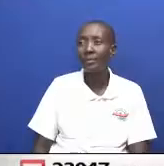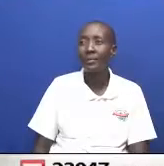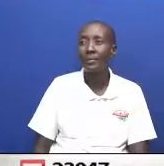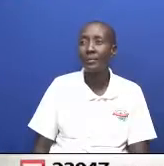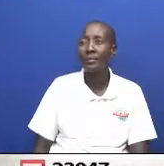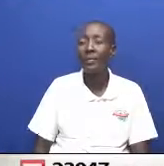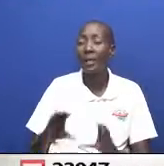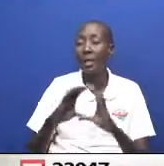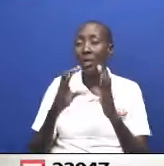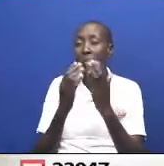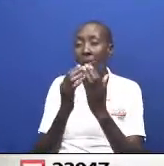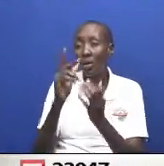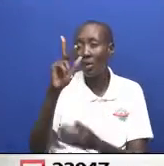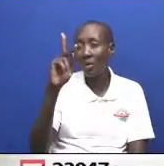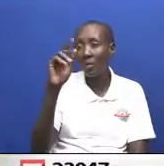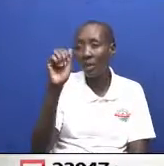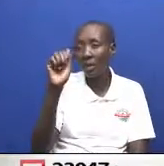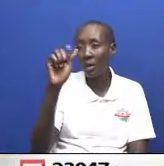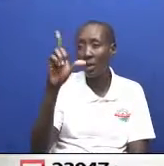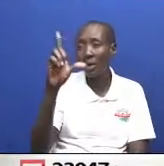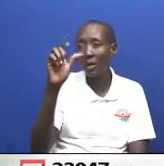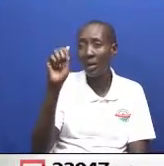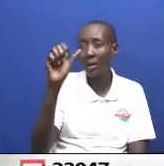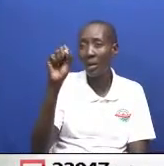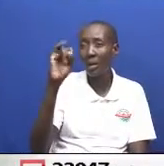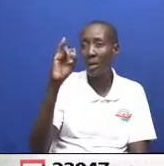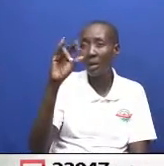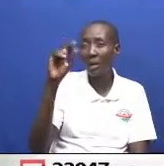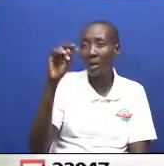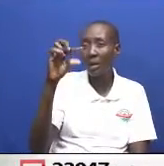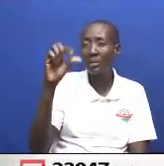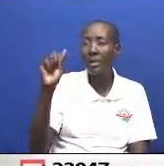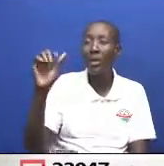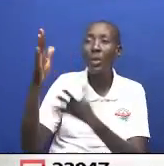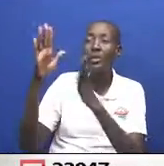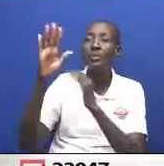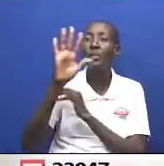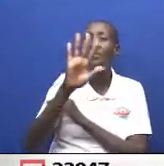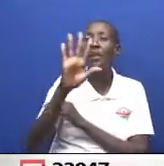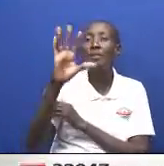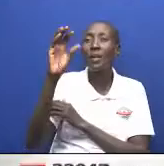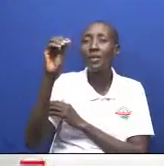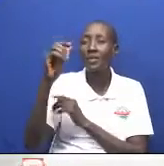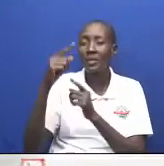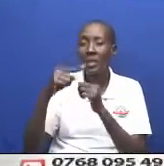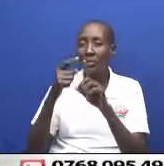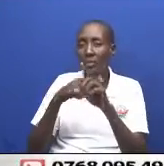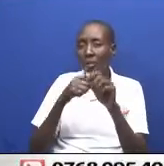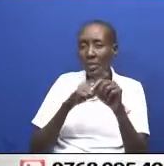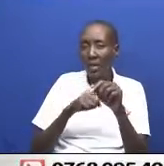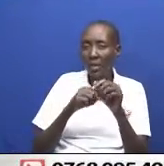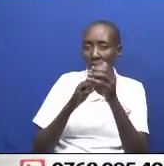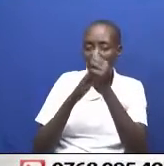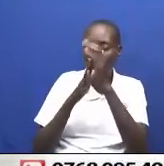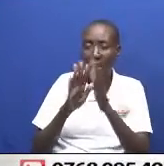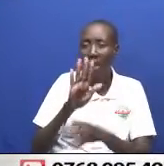Jamii ya Kalasinga hivi leo imeadhimisha miaka 550 tangu kuzaliwa kwa kiongozi wao mwaka